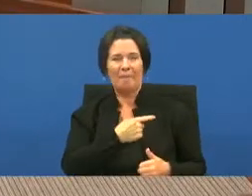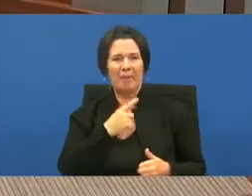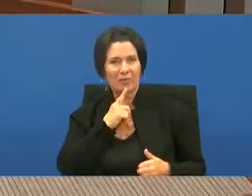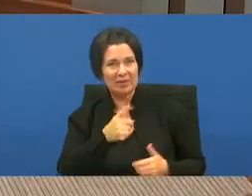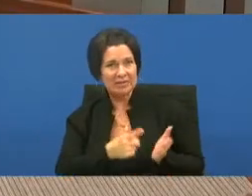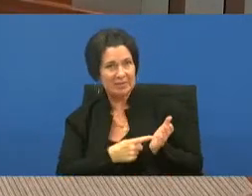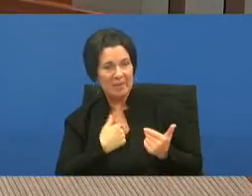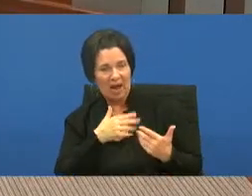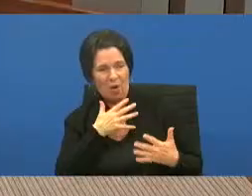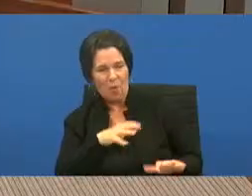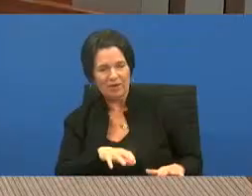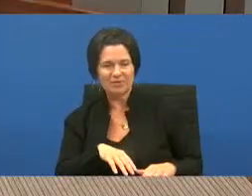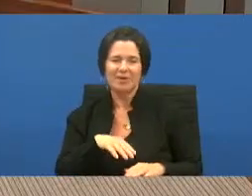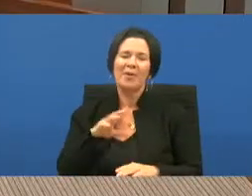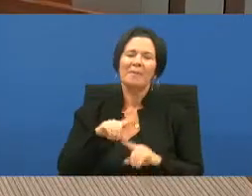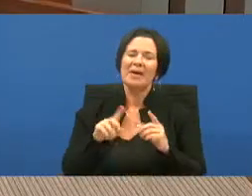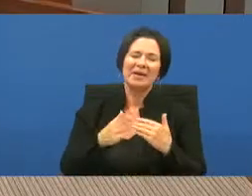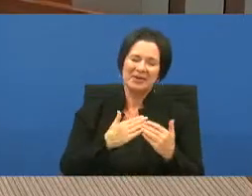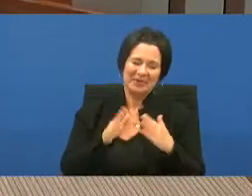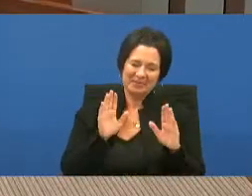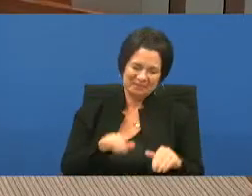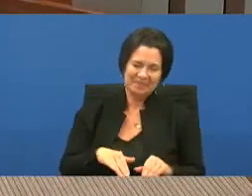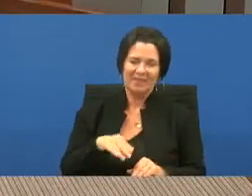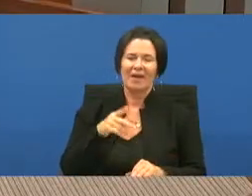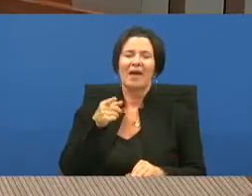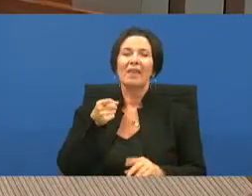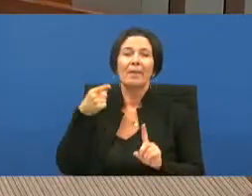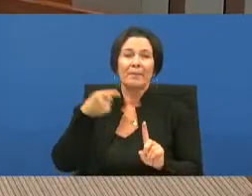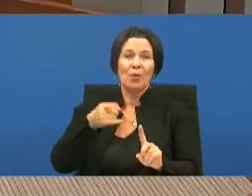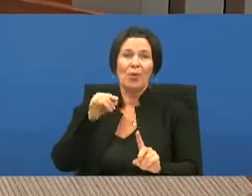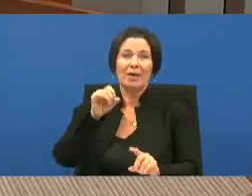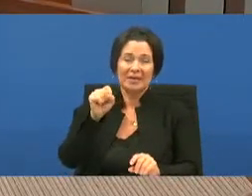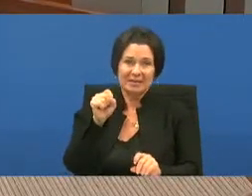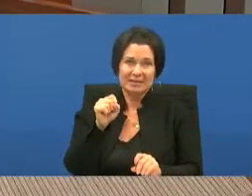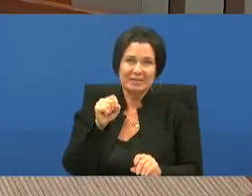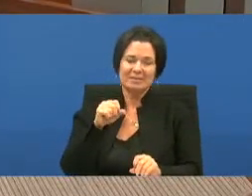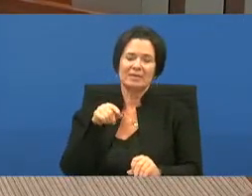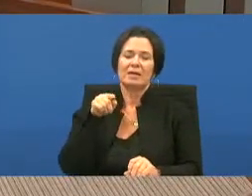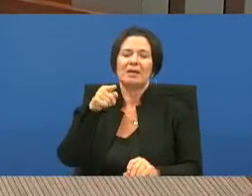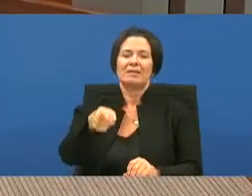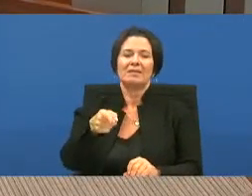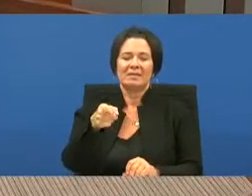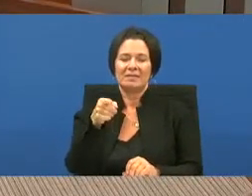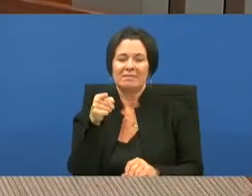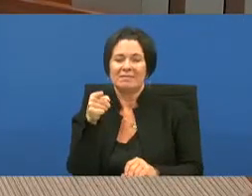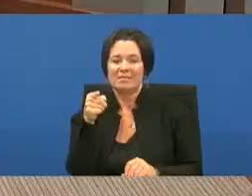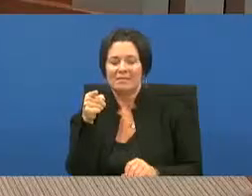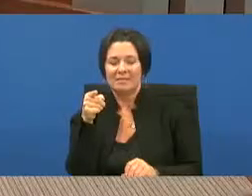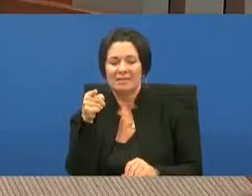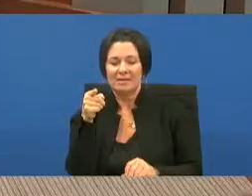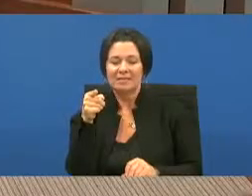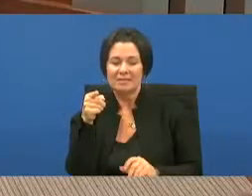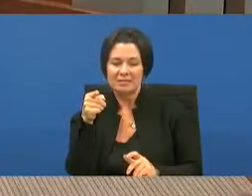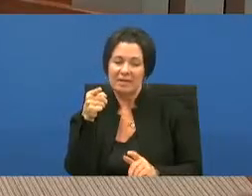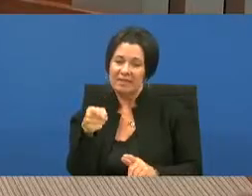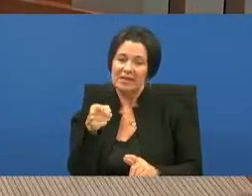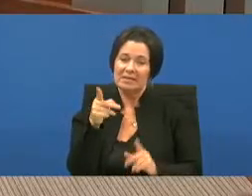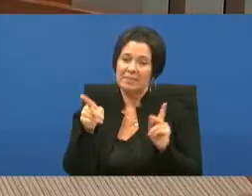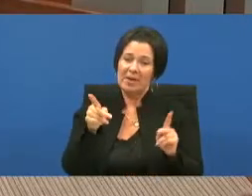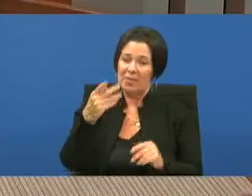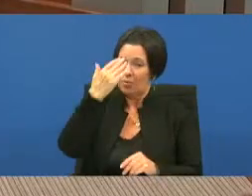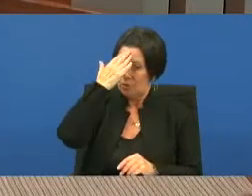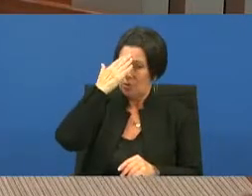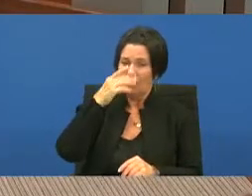So that's all this is trying to utilize somebody who really knows it better, people who understand it. And kudos